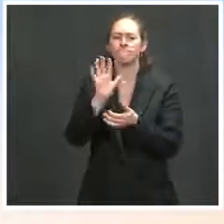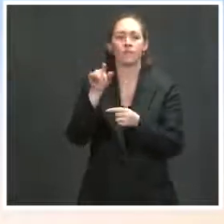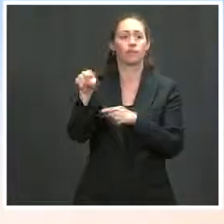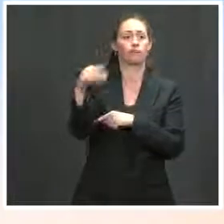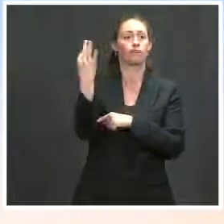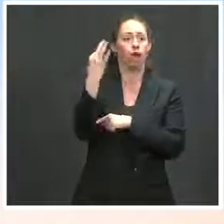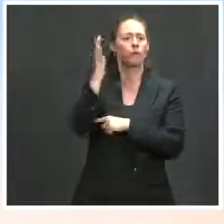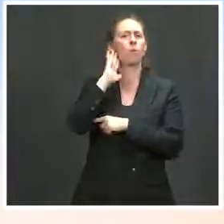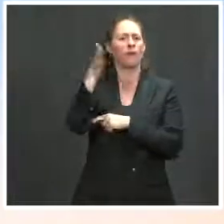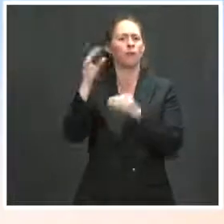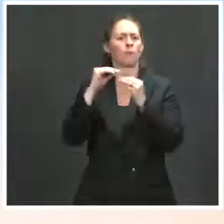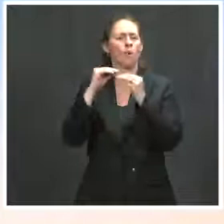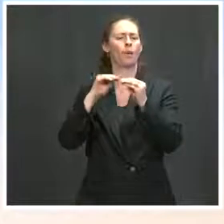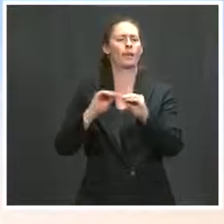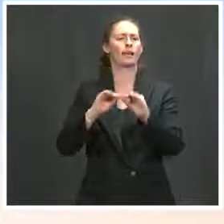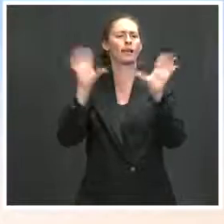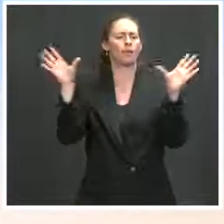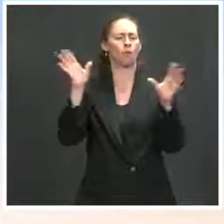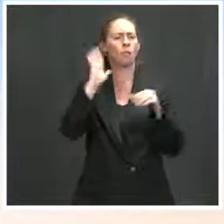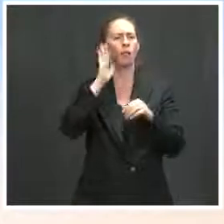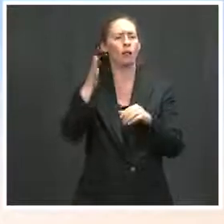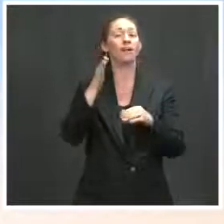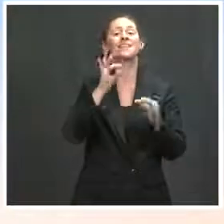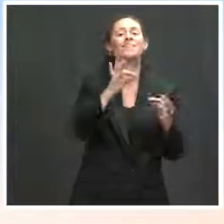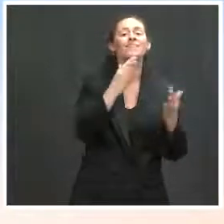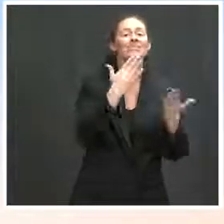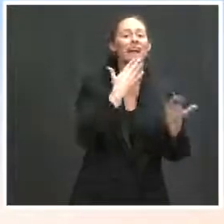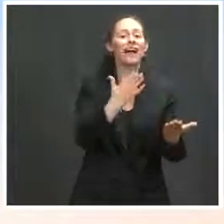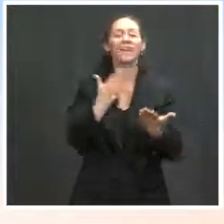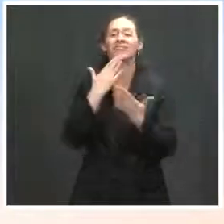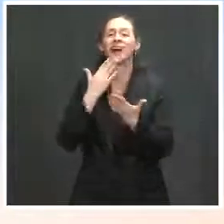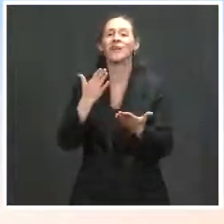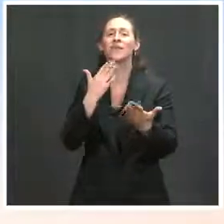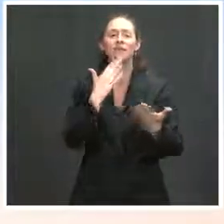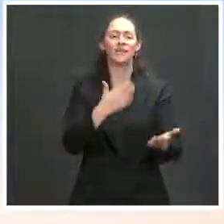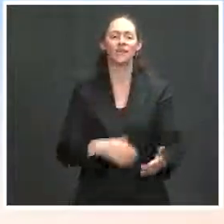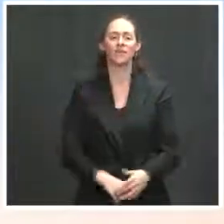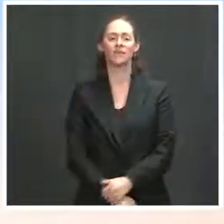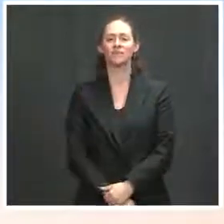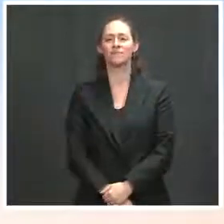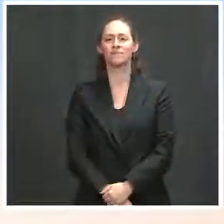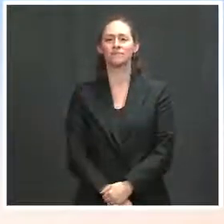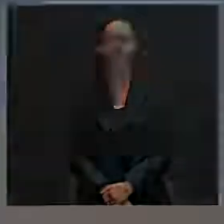Thank you guys. Thanks. Thank you guys. Thank you guys. Thank you guys. Dr. Fauci.